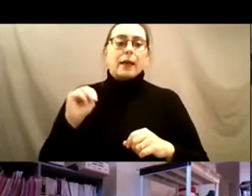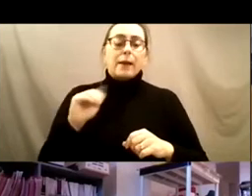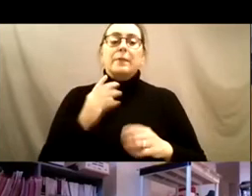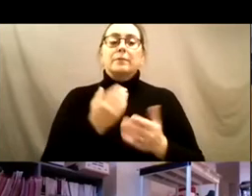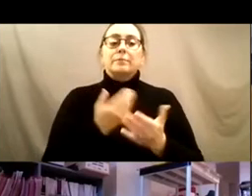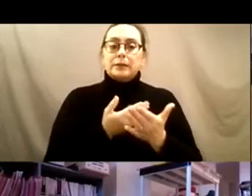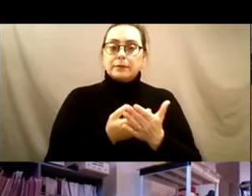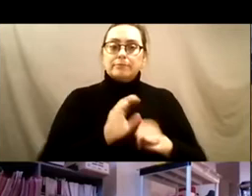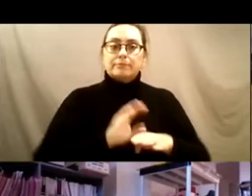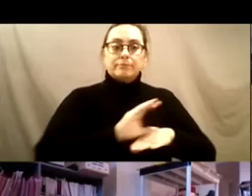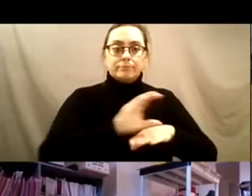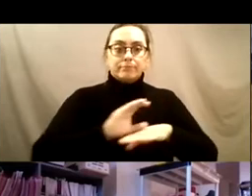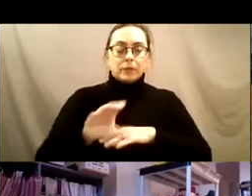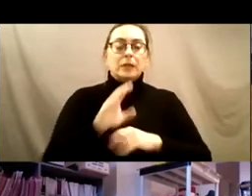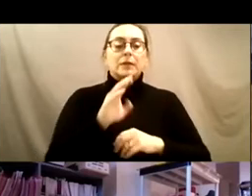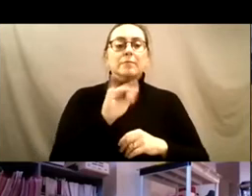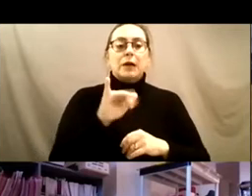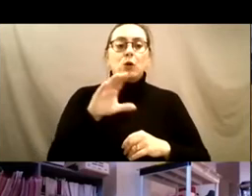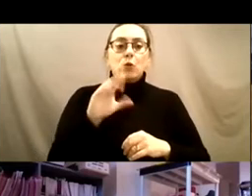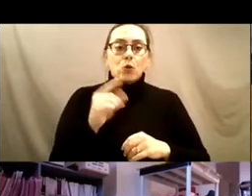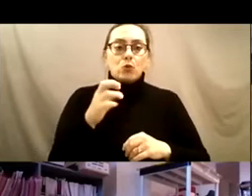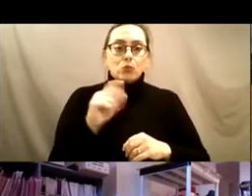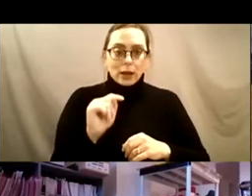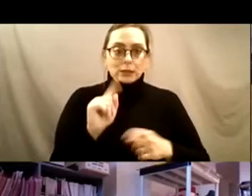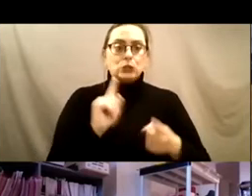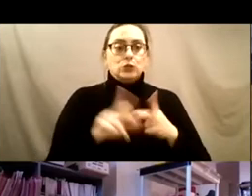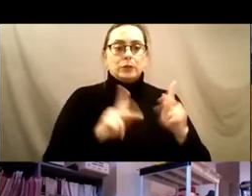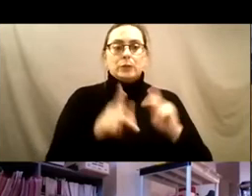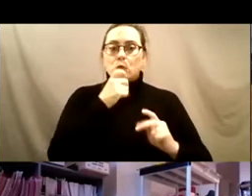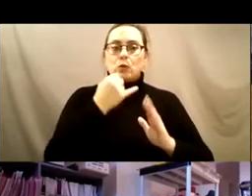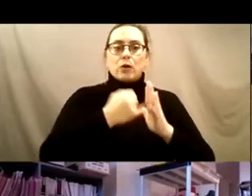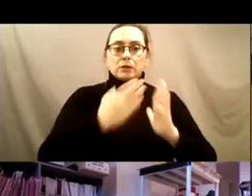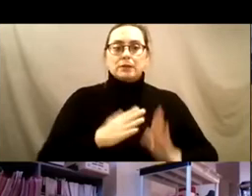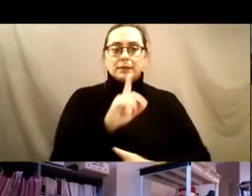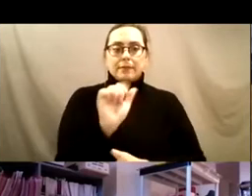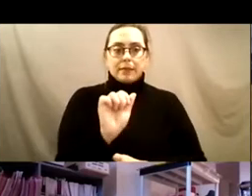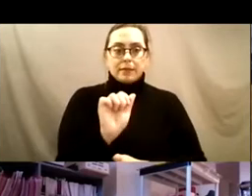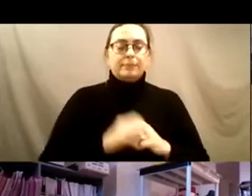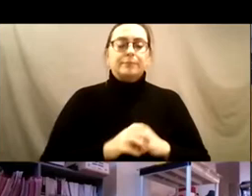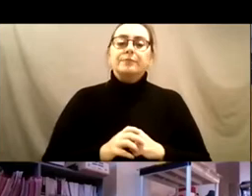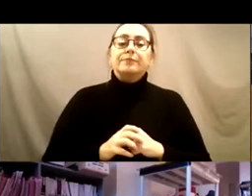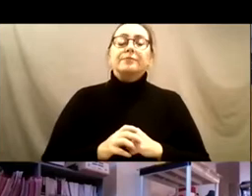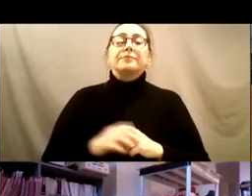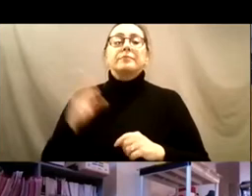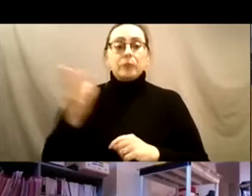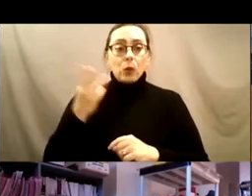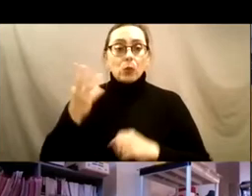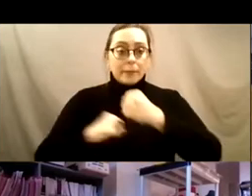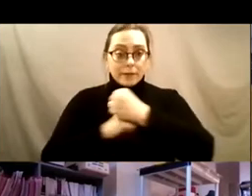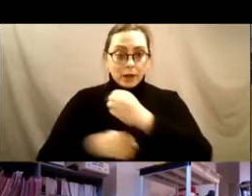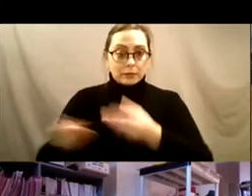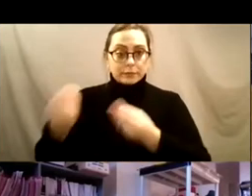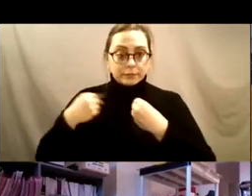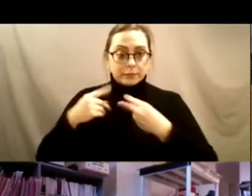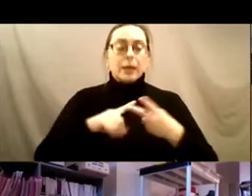used to fund 5 micro grants for artists with disabilities. We also received funding from the Winnipeg Foundation,